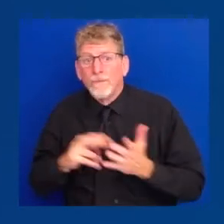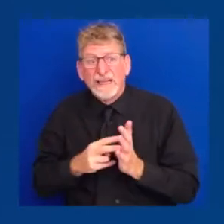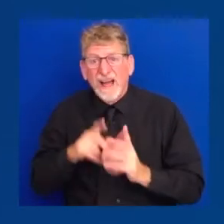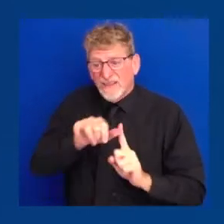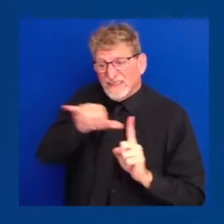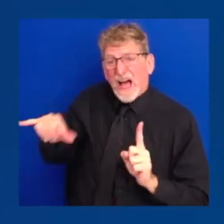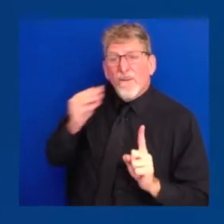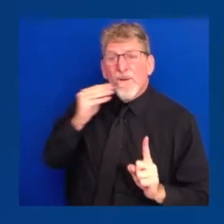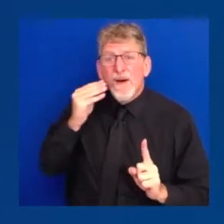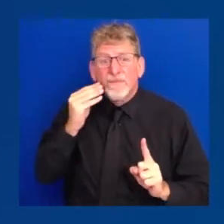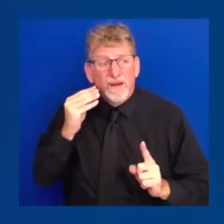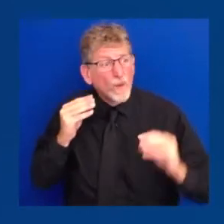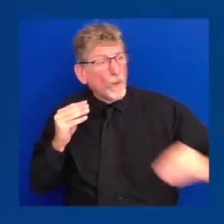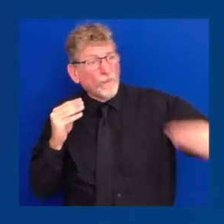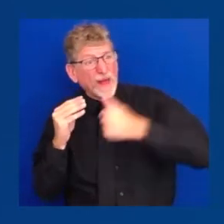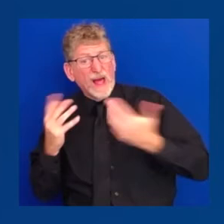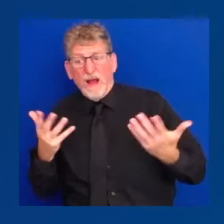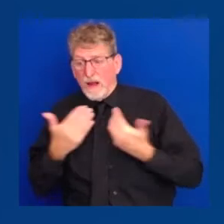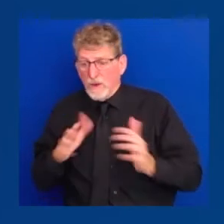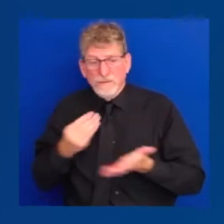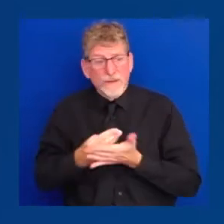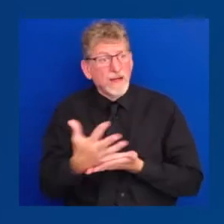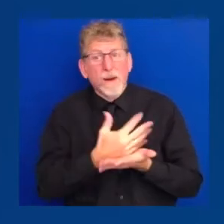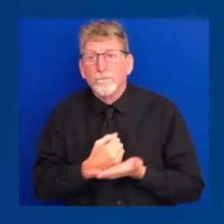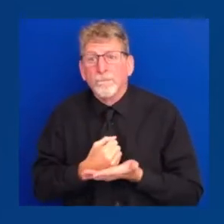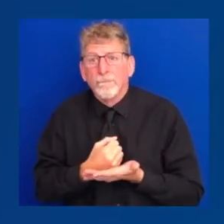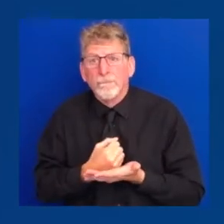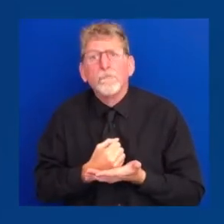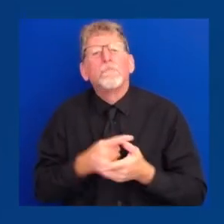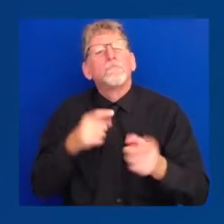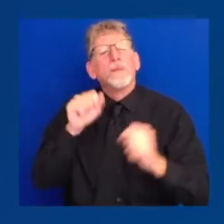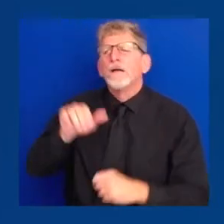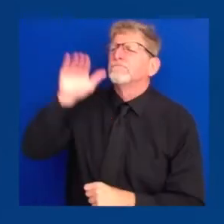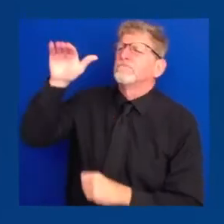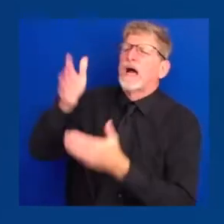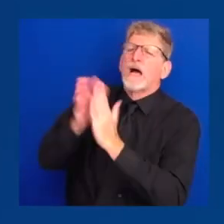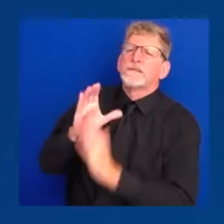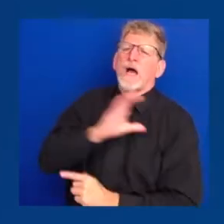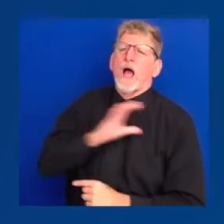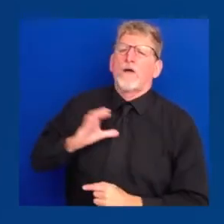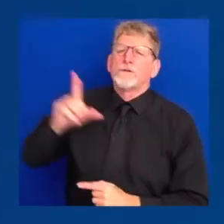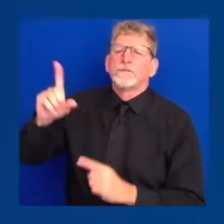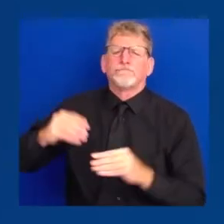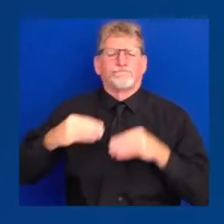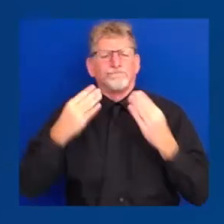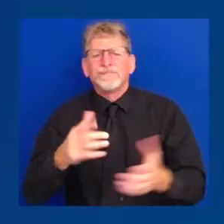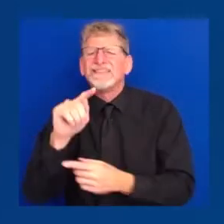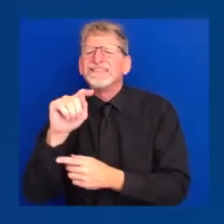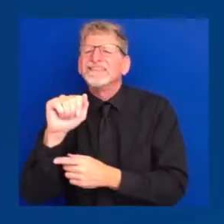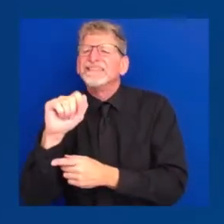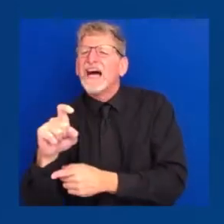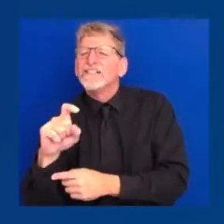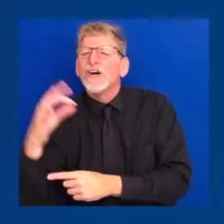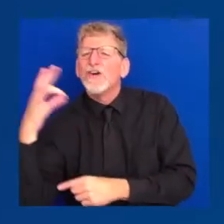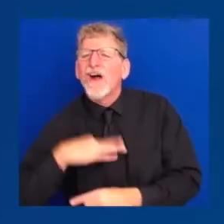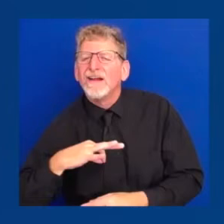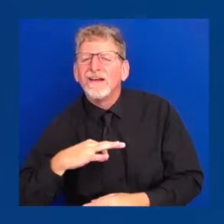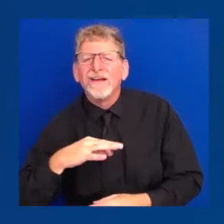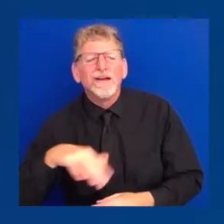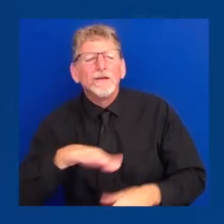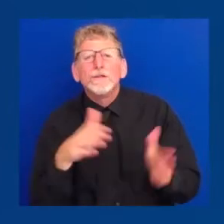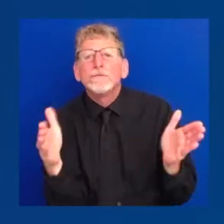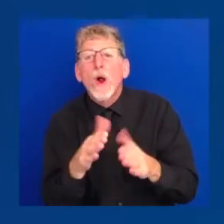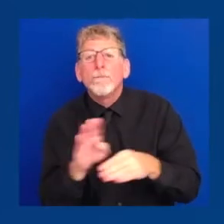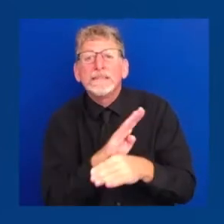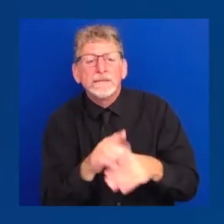reinstate tax credits to help small and mid-sized businesses provide paid sick and family leave to those sick with COVID-19.